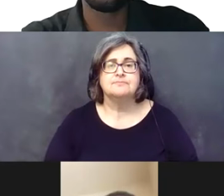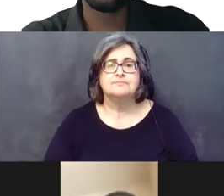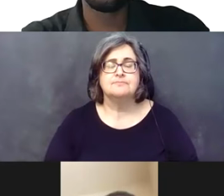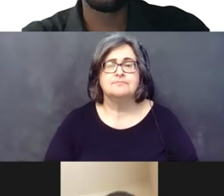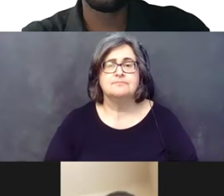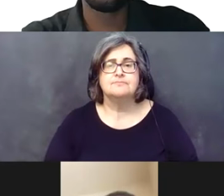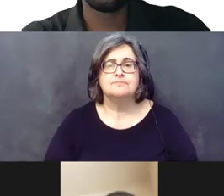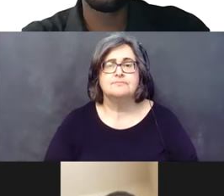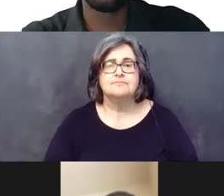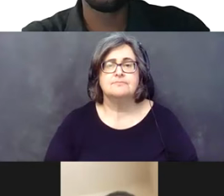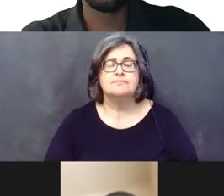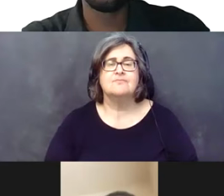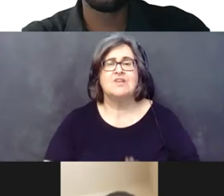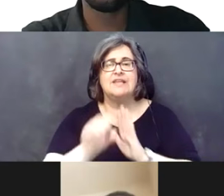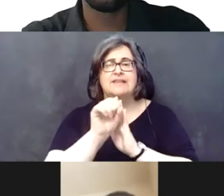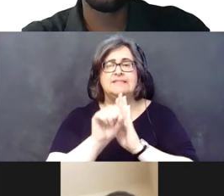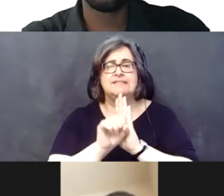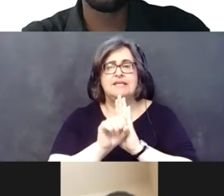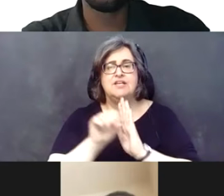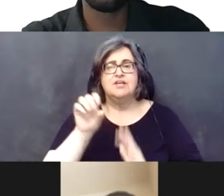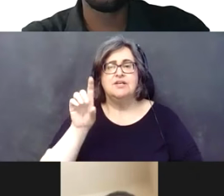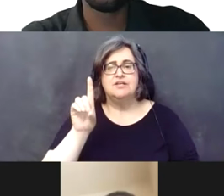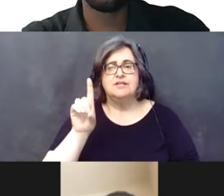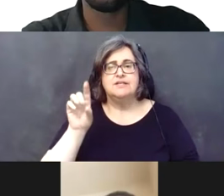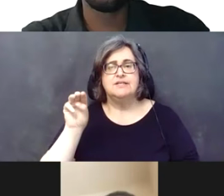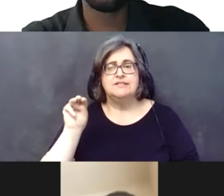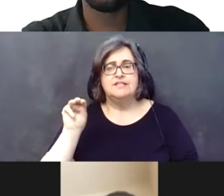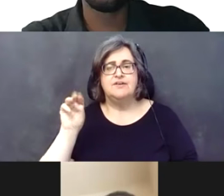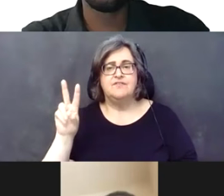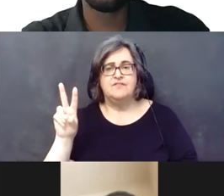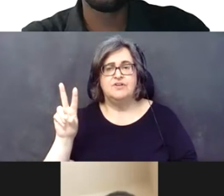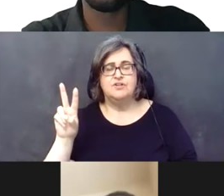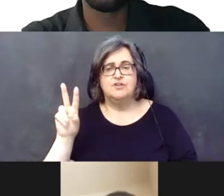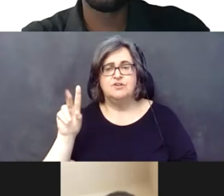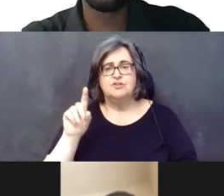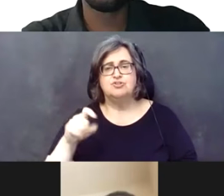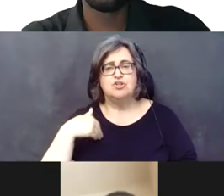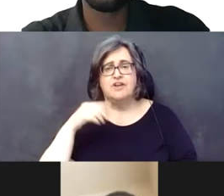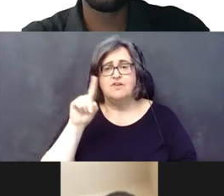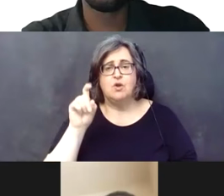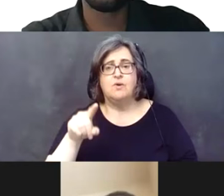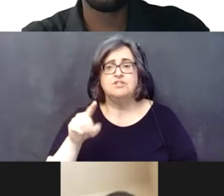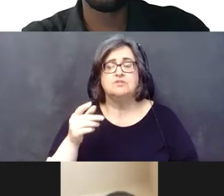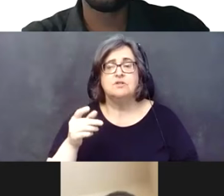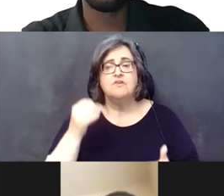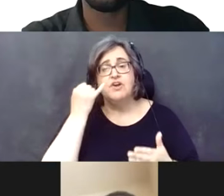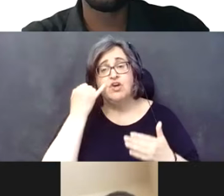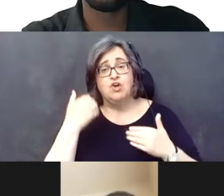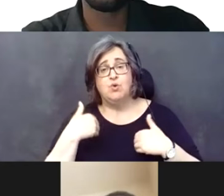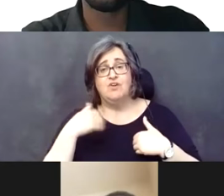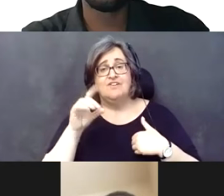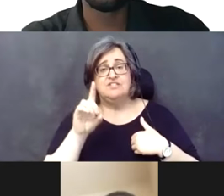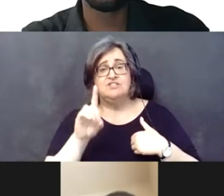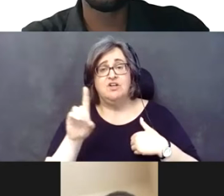state DMVs should have a question: if you have a